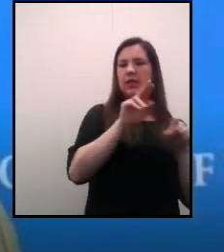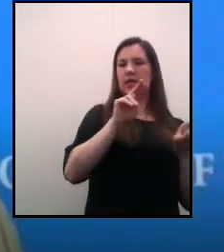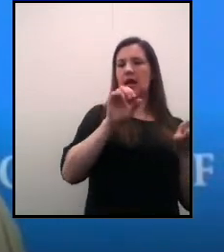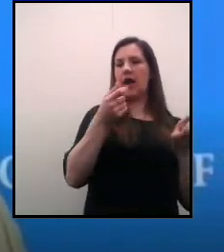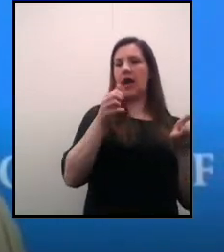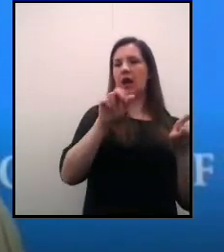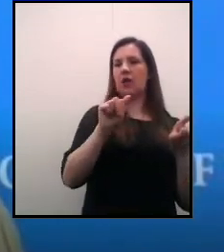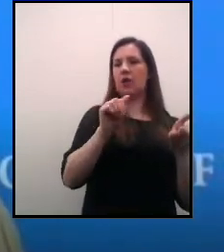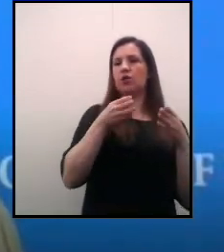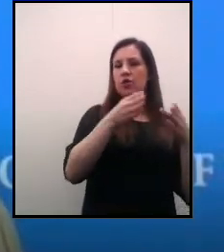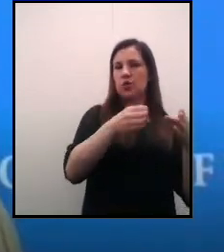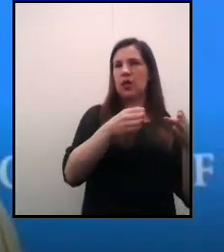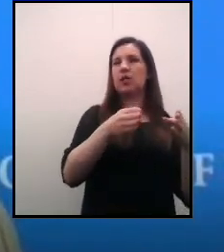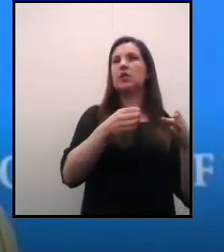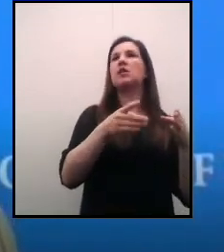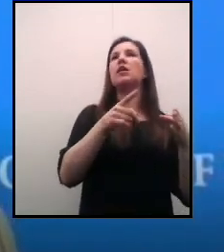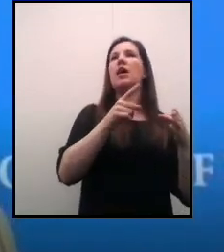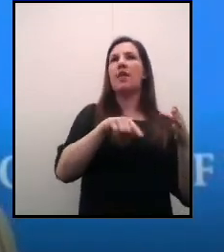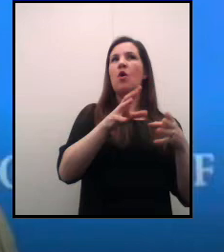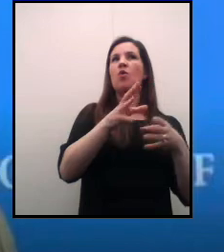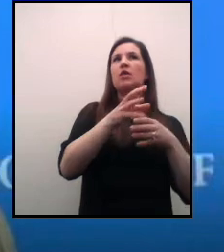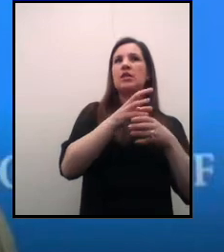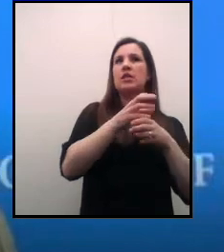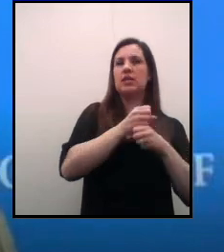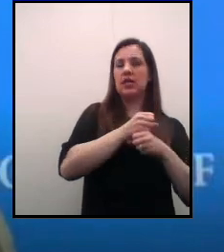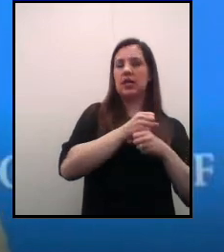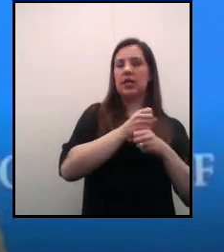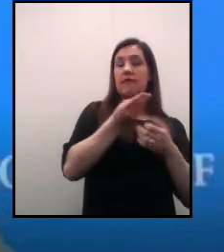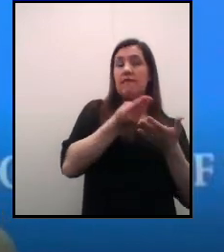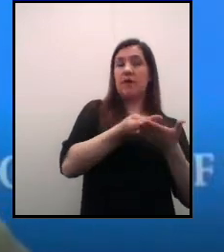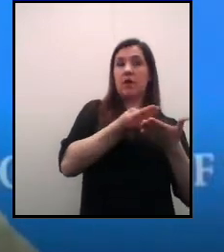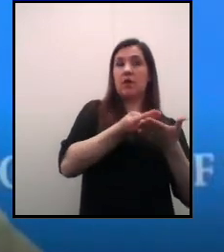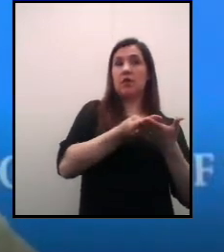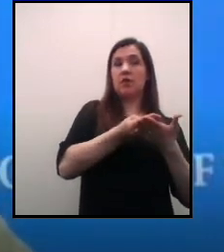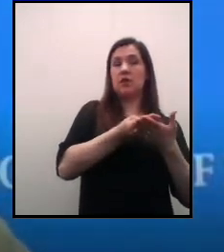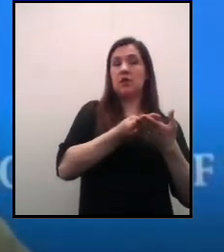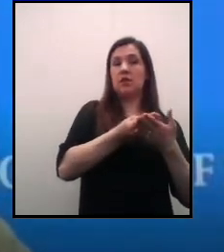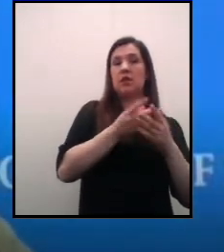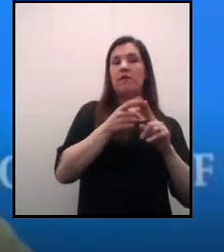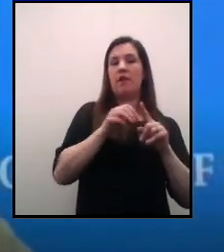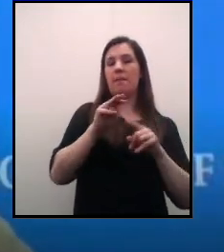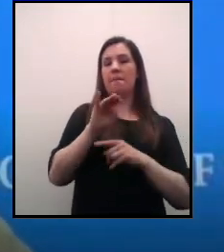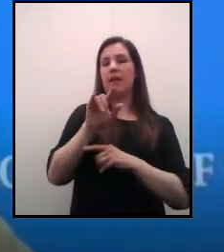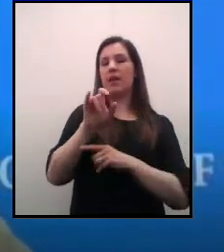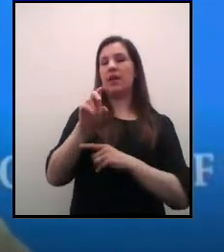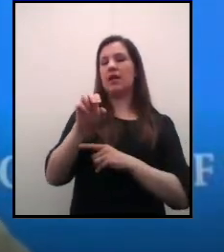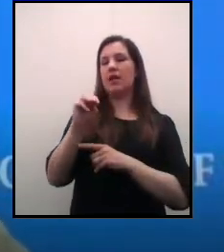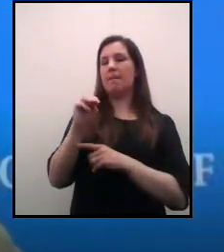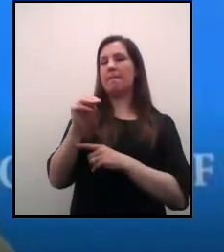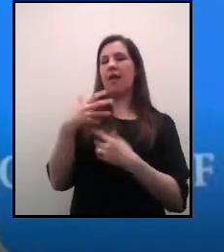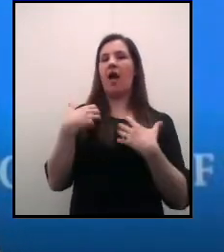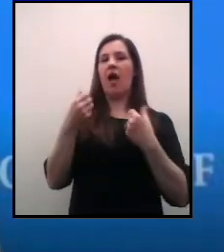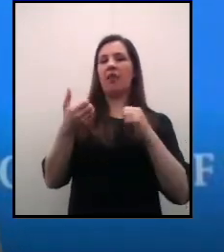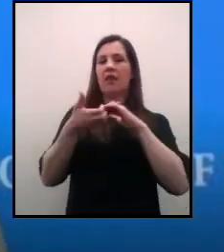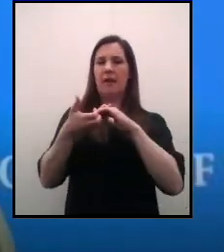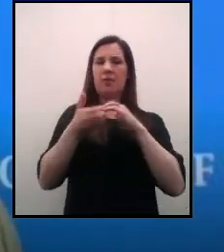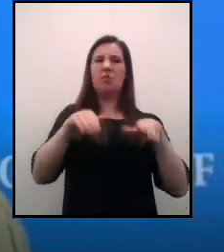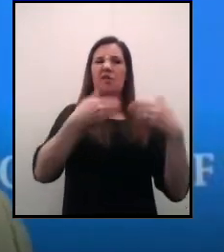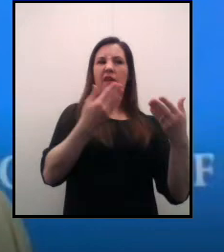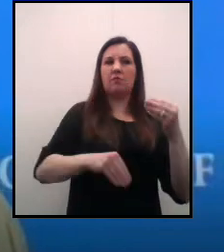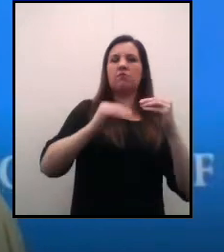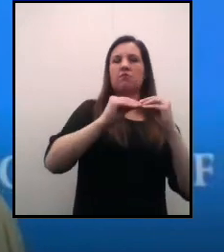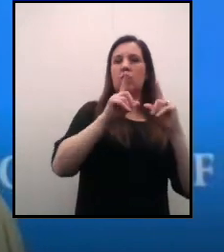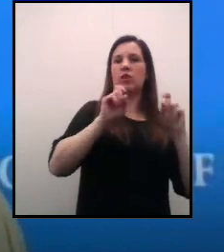Street, as well as they are going to be receiving assistance and funds from the Millennium Health Collaborative to provide additional